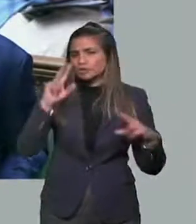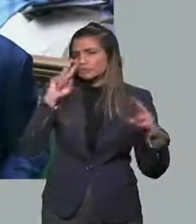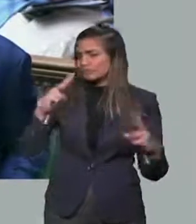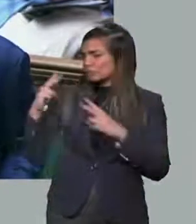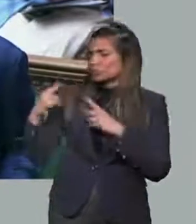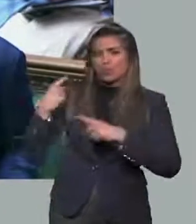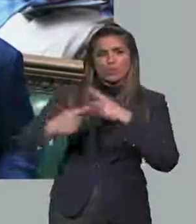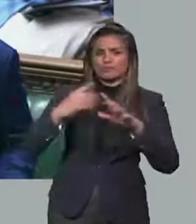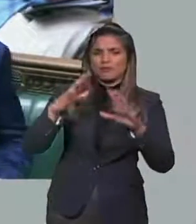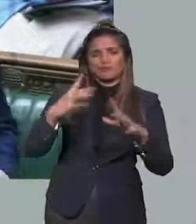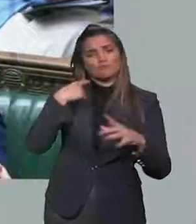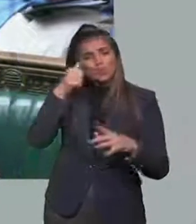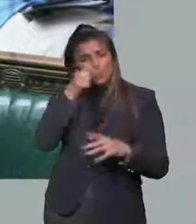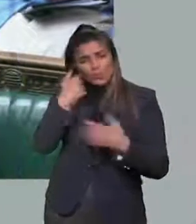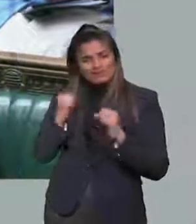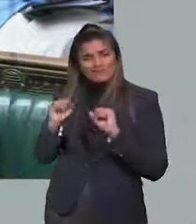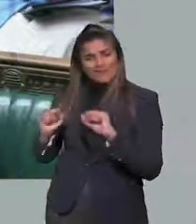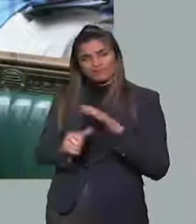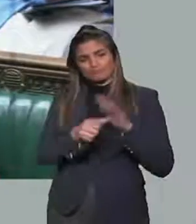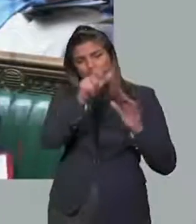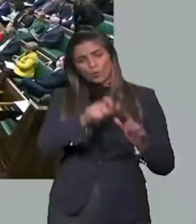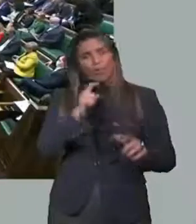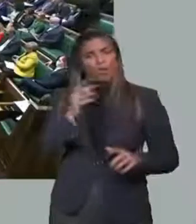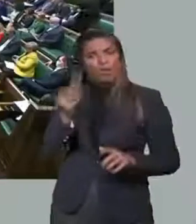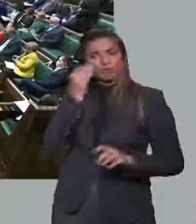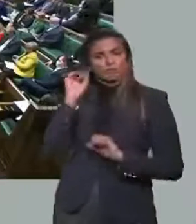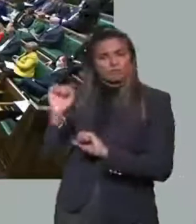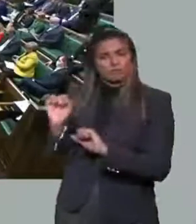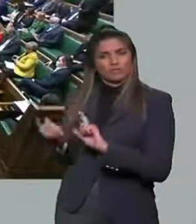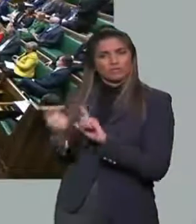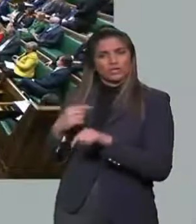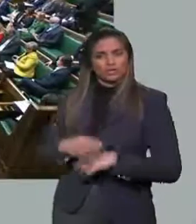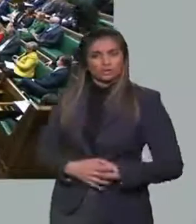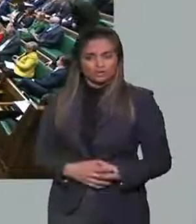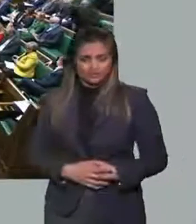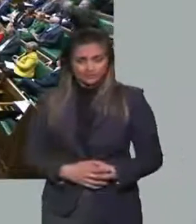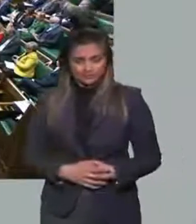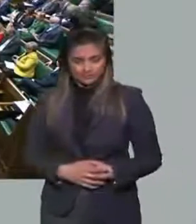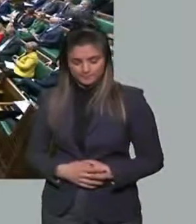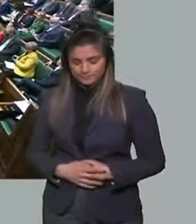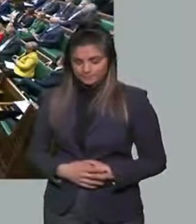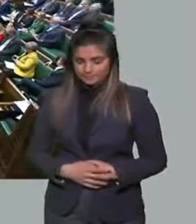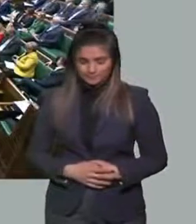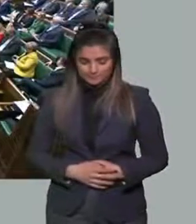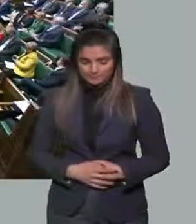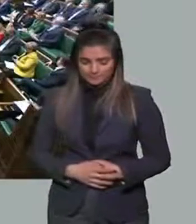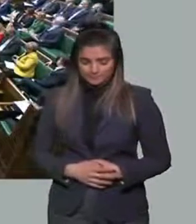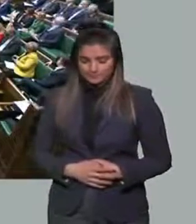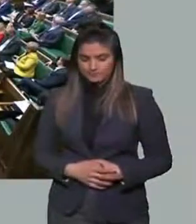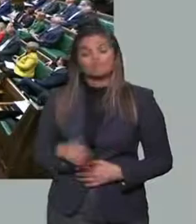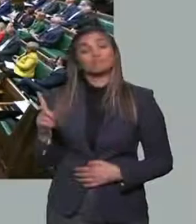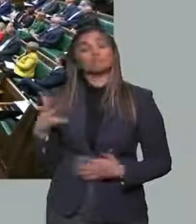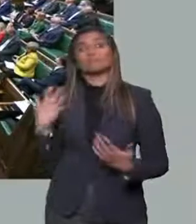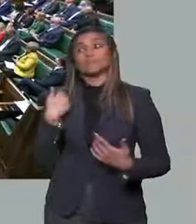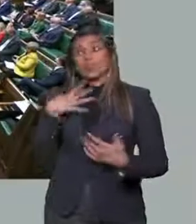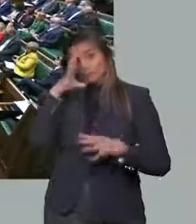that the Defence Secretary will have heard her very compelling suggestions. Stephen Farr. Thank you, Mr. Speaker. Can I first of all wish you and the entire House an